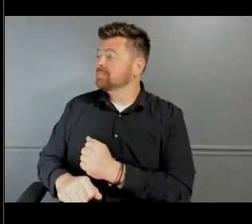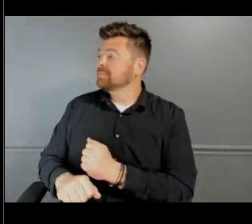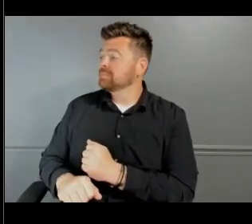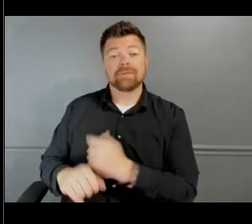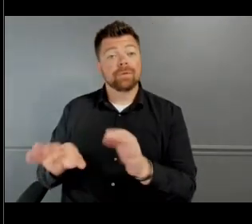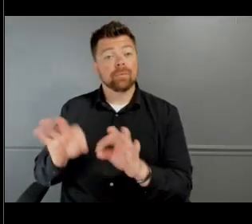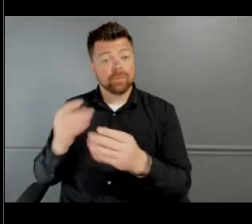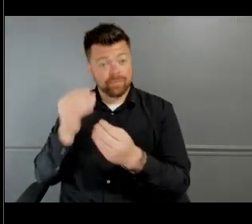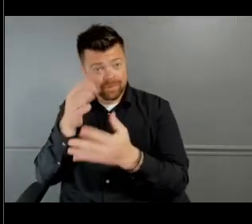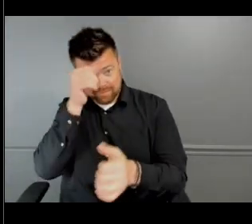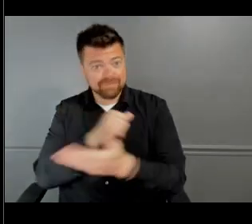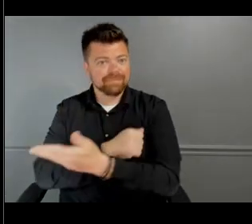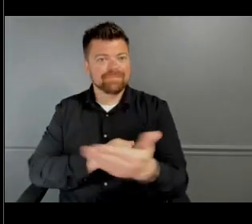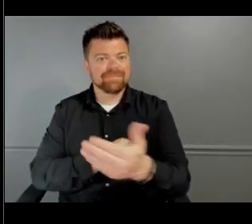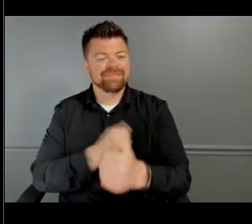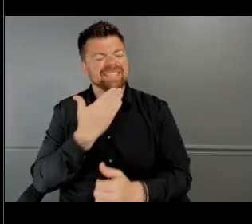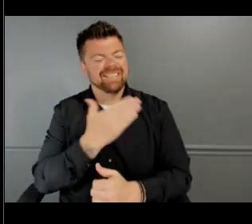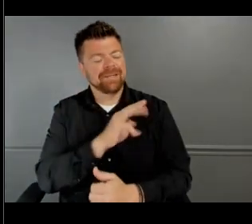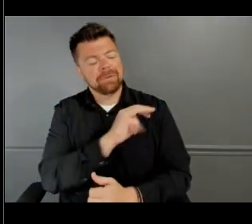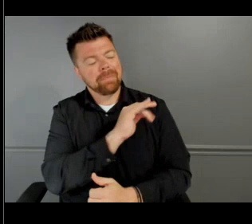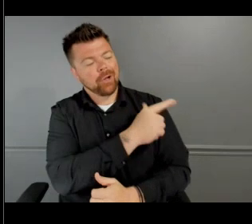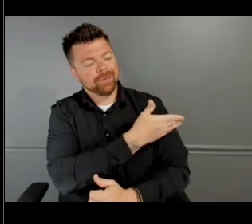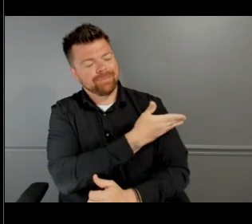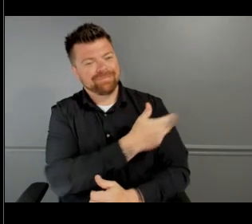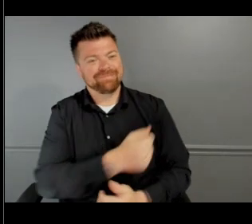takeaways. Thanks, Michael.